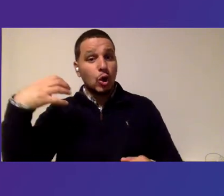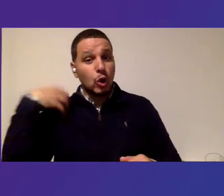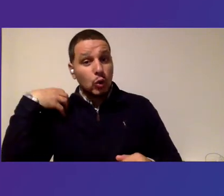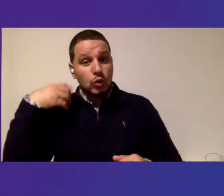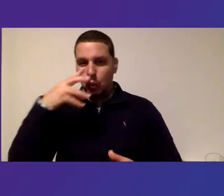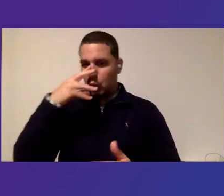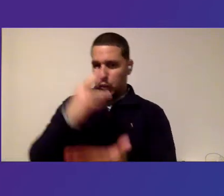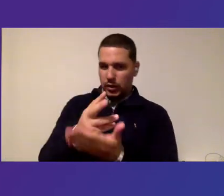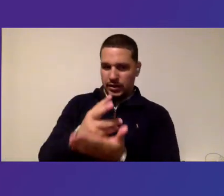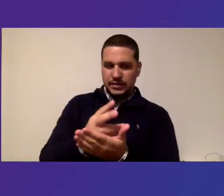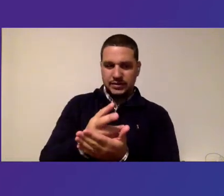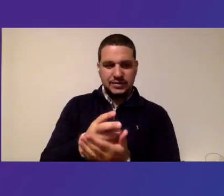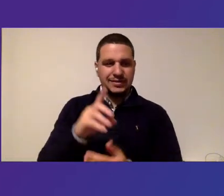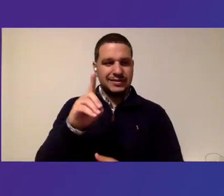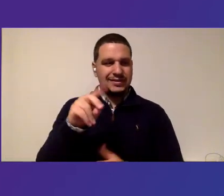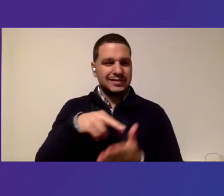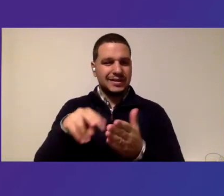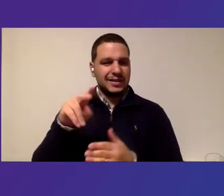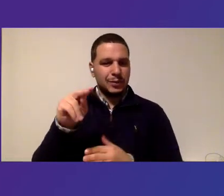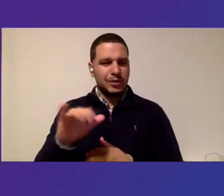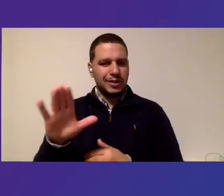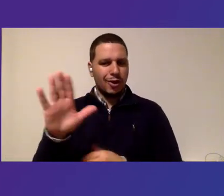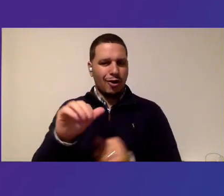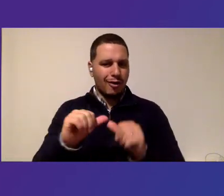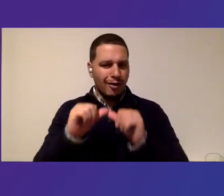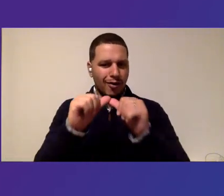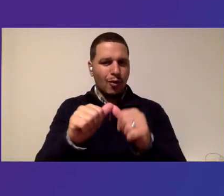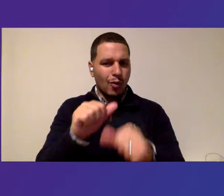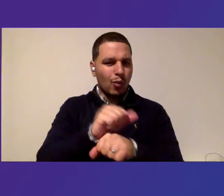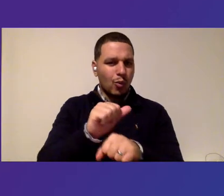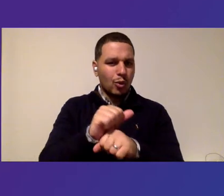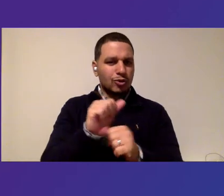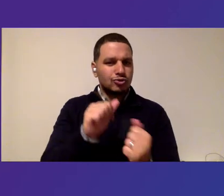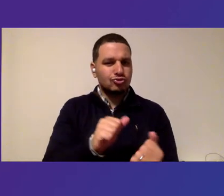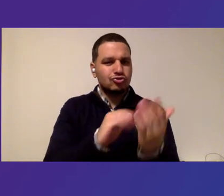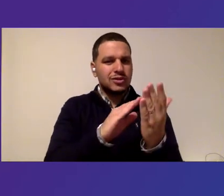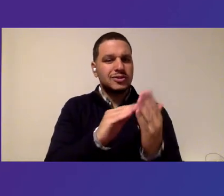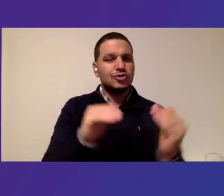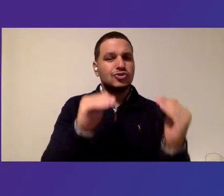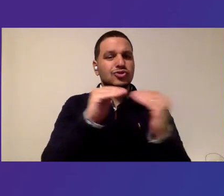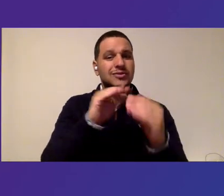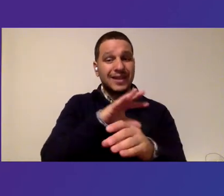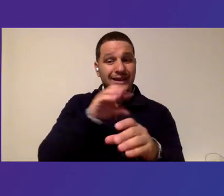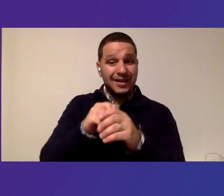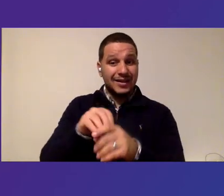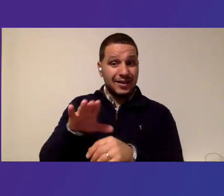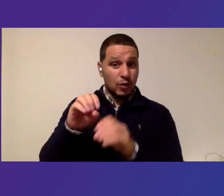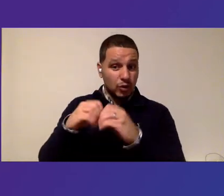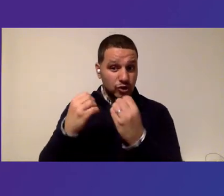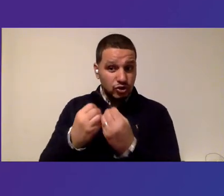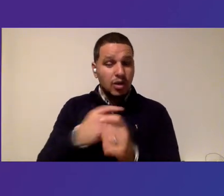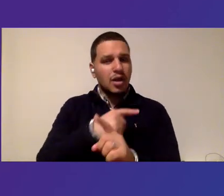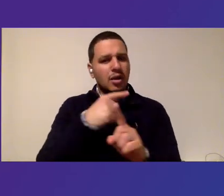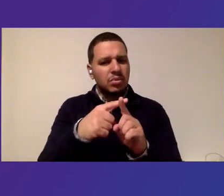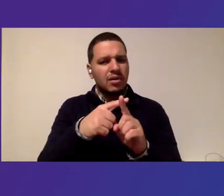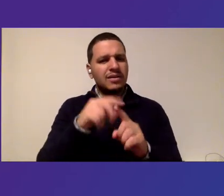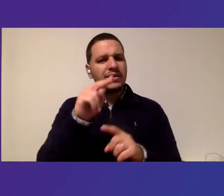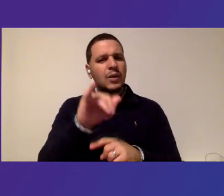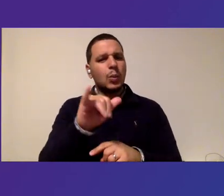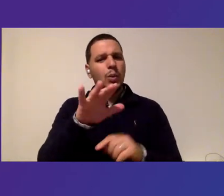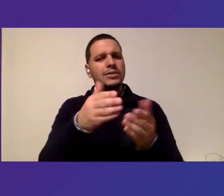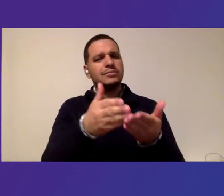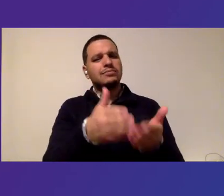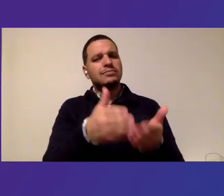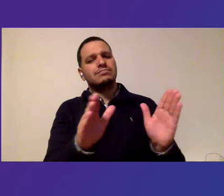to Dance NYC's ongoing work to address justice within its own organization and within the NYC